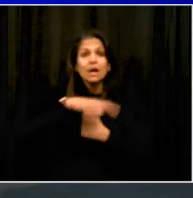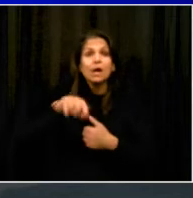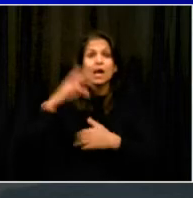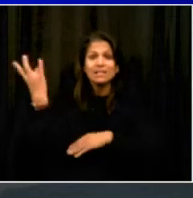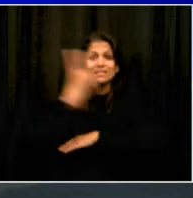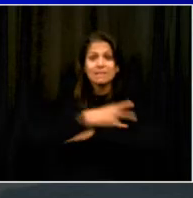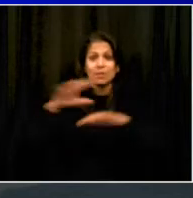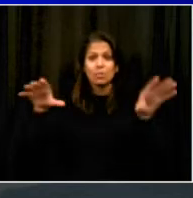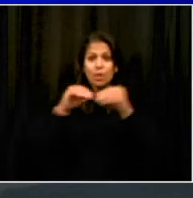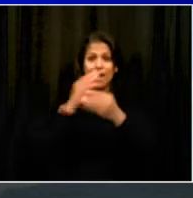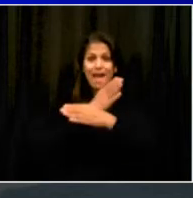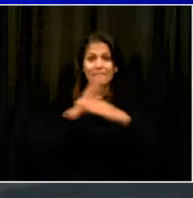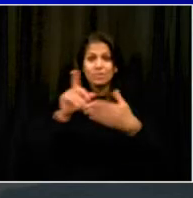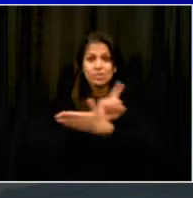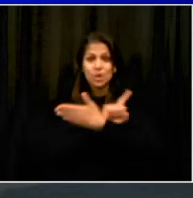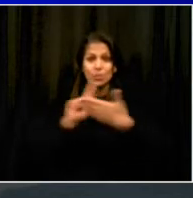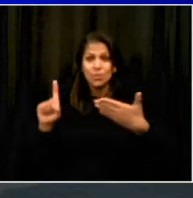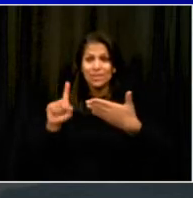Today's report,